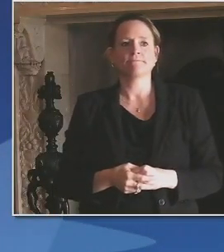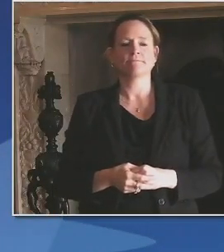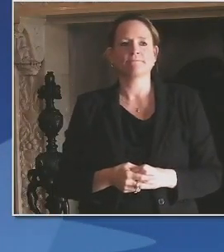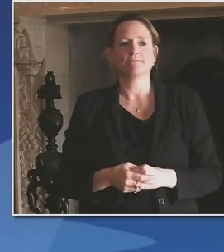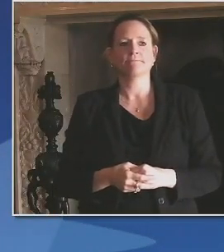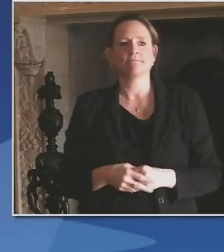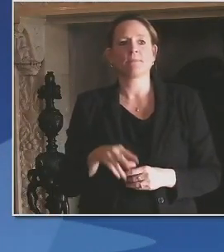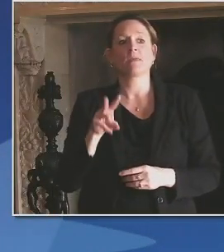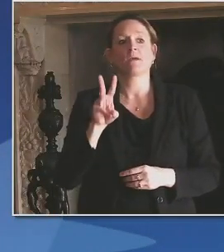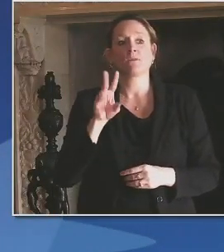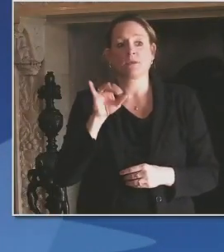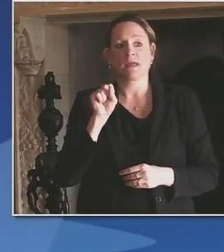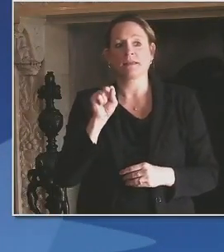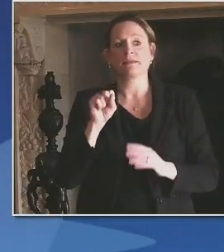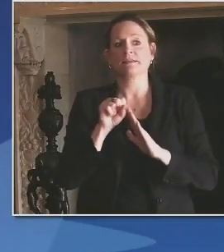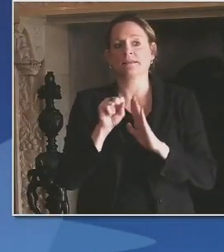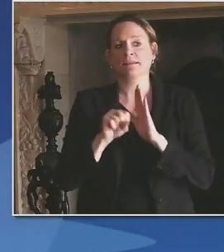Journal. Mitch.